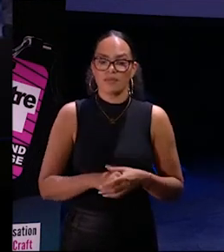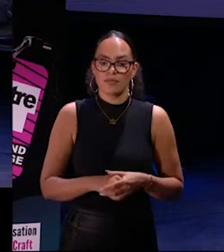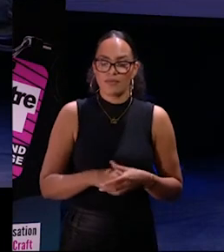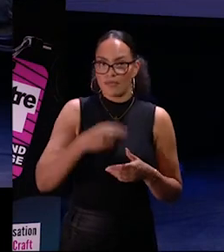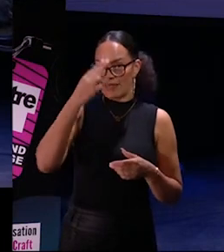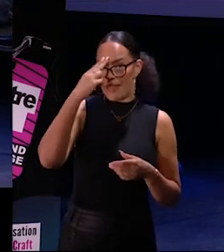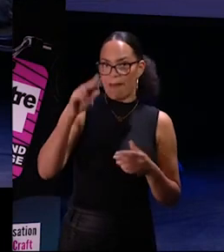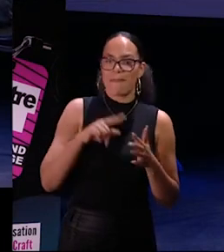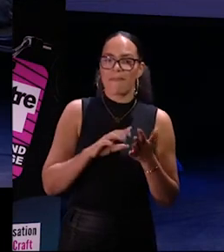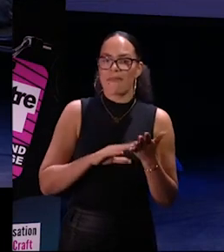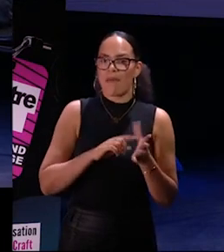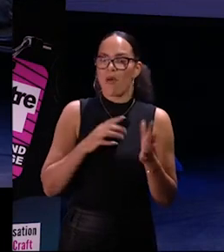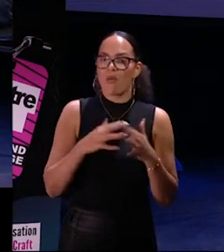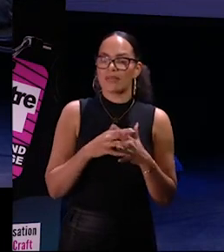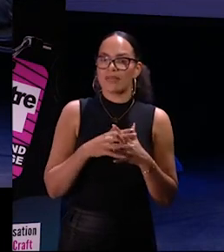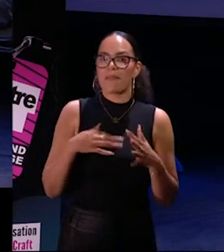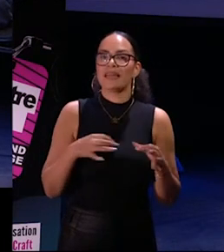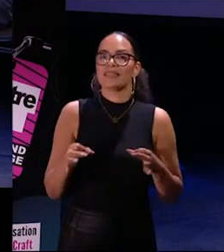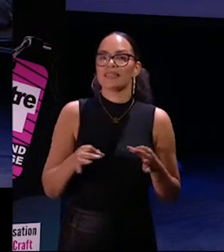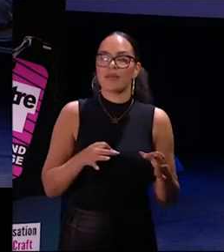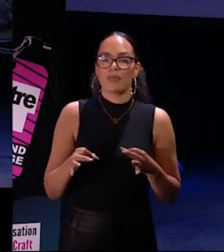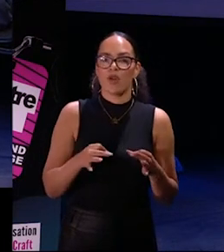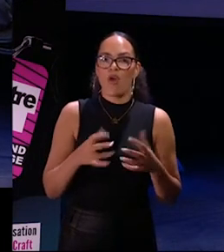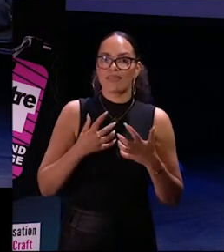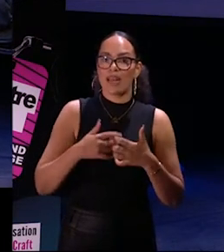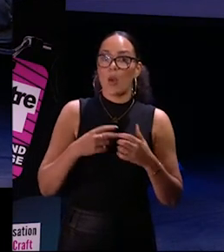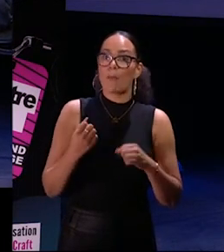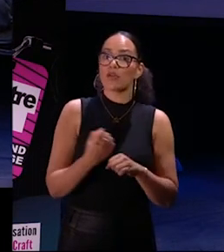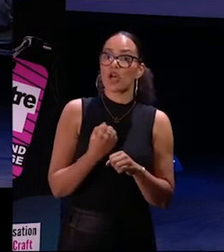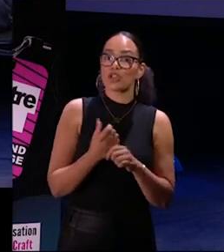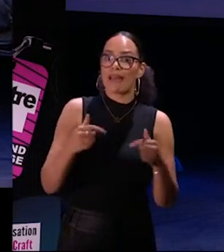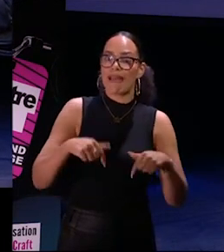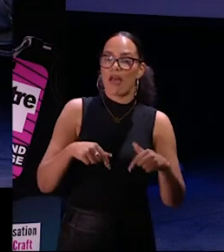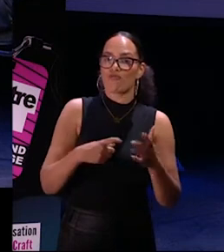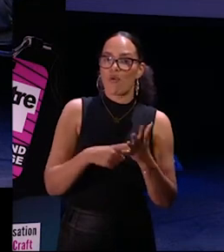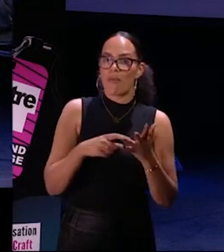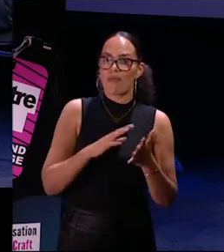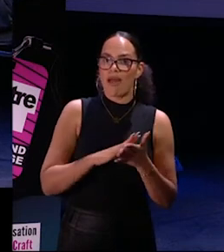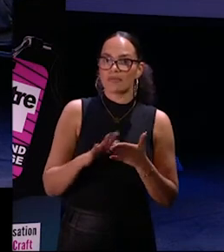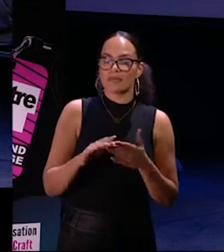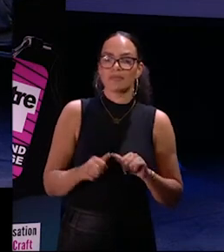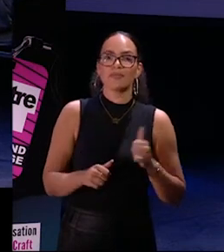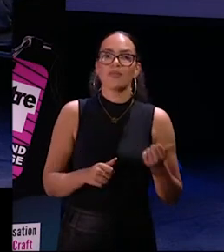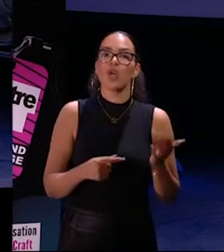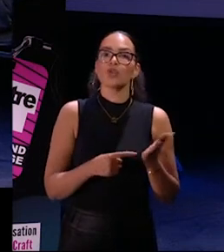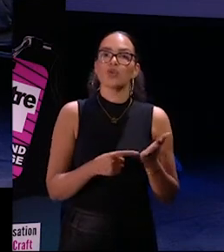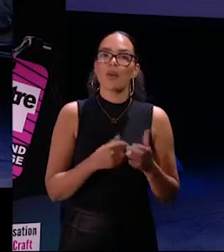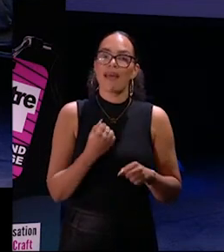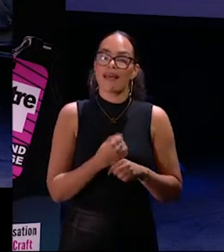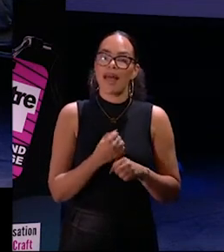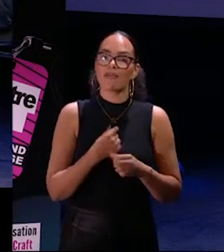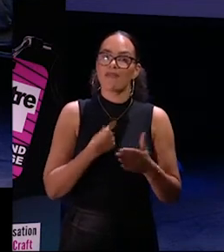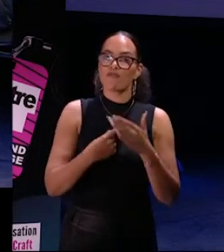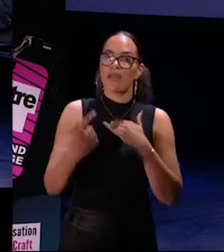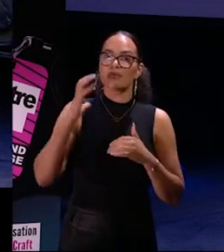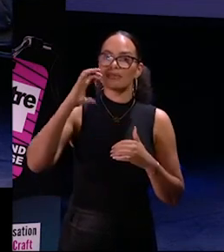Emma Wilson. I'm the Director of Technical Production and Costume here at the Royal Opera House. Hi, my name is Tony Gayle. I'm a freelance sound designer and